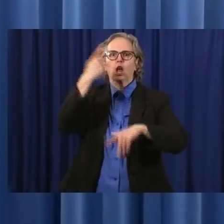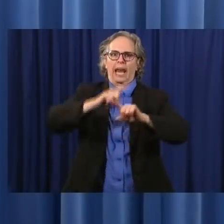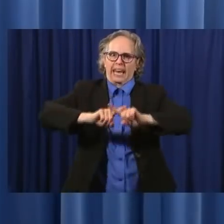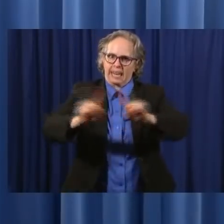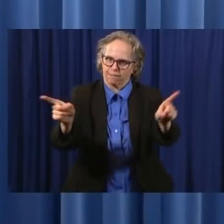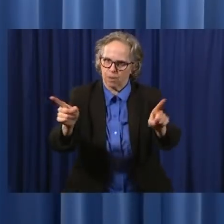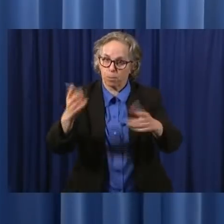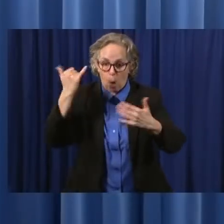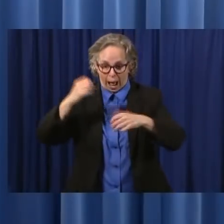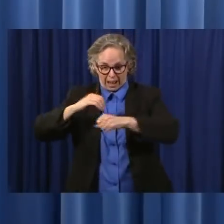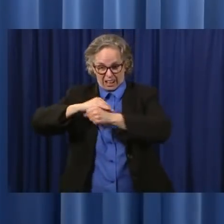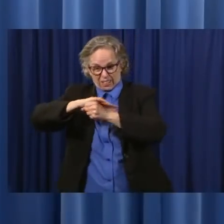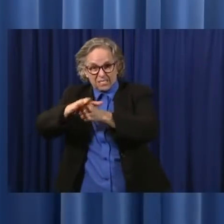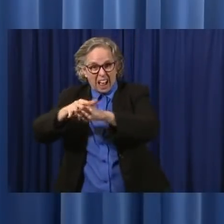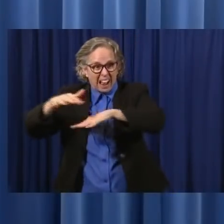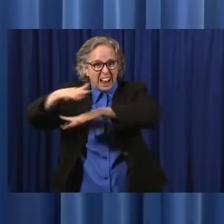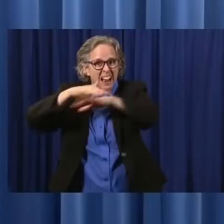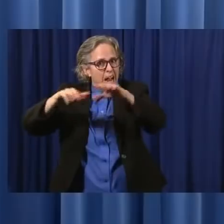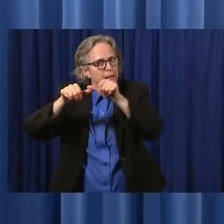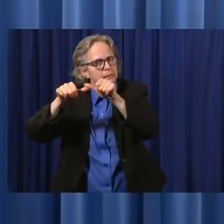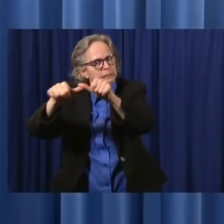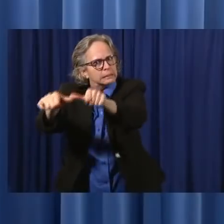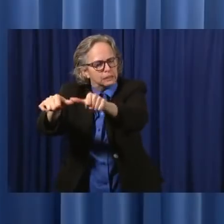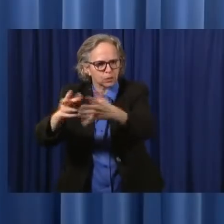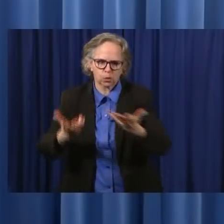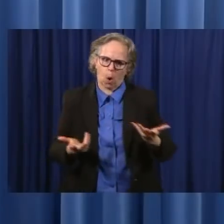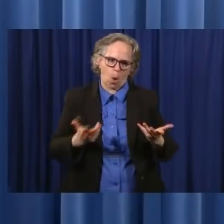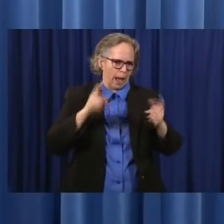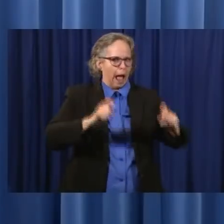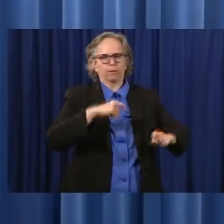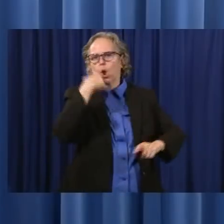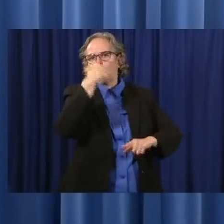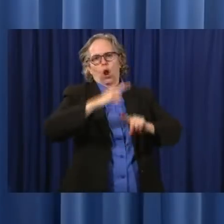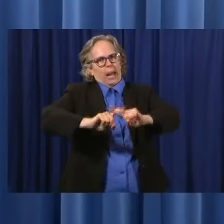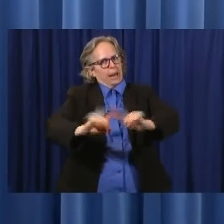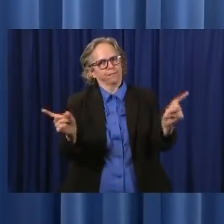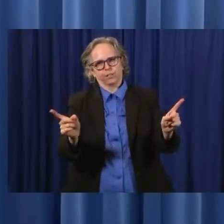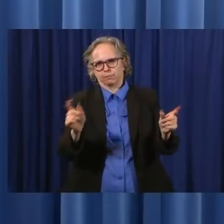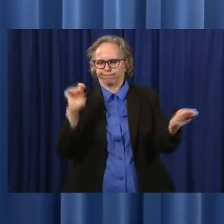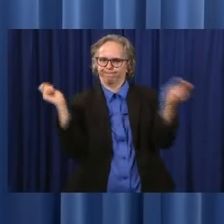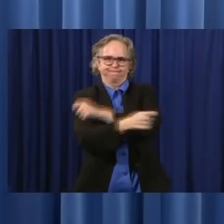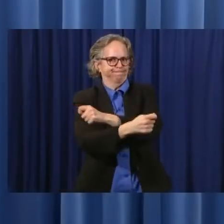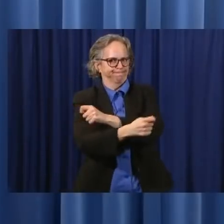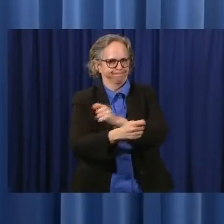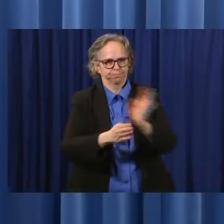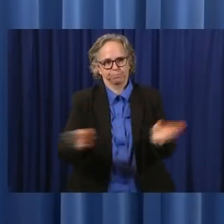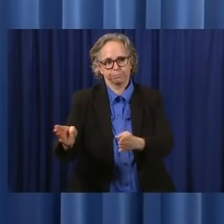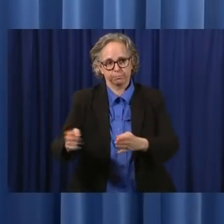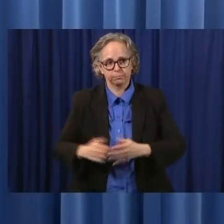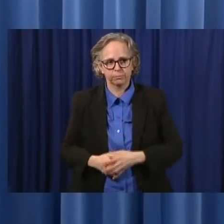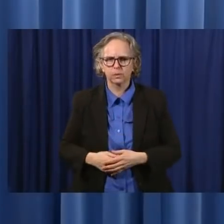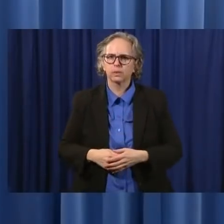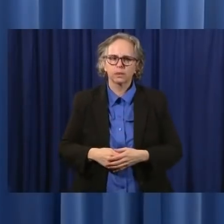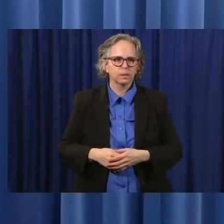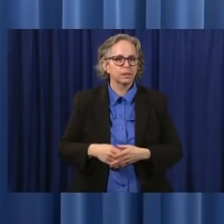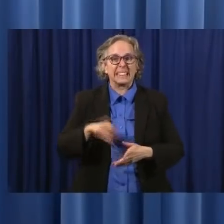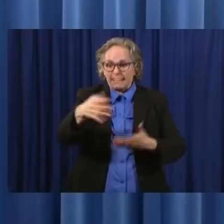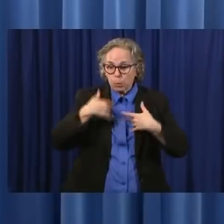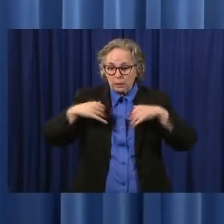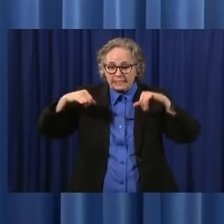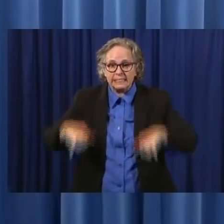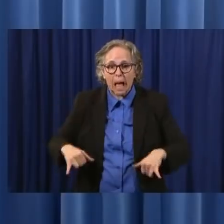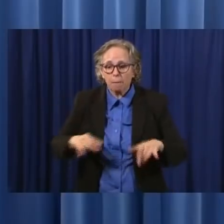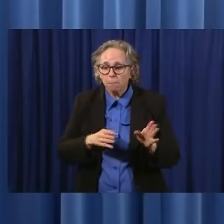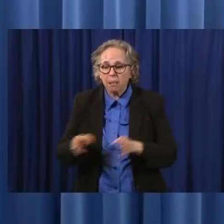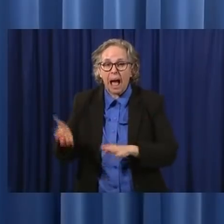this right, or we run the risk of exposing more individuals to COVID-19. And so, as I've said,